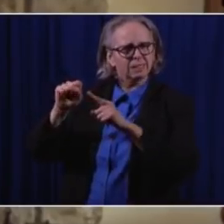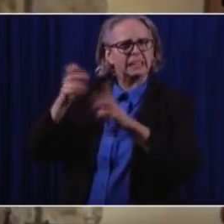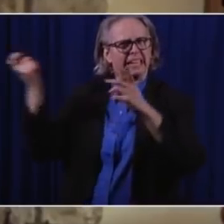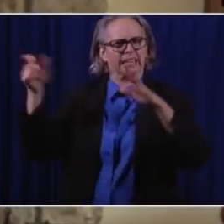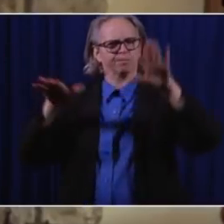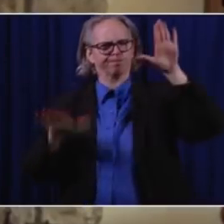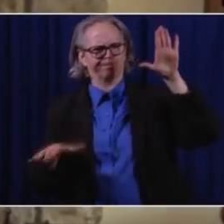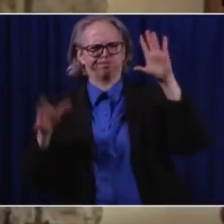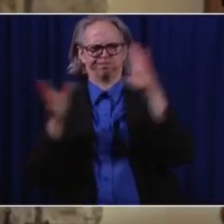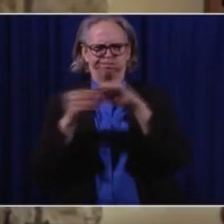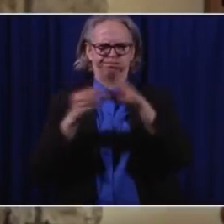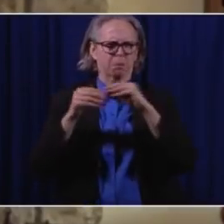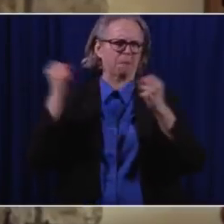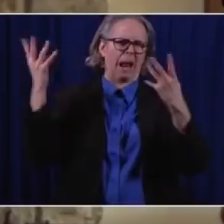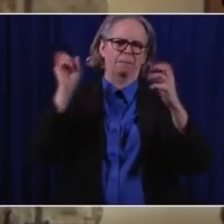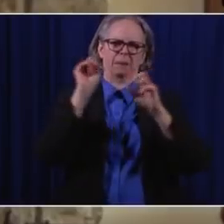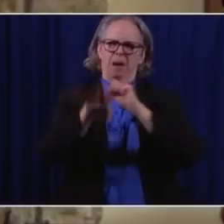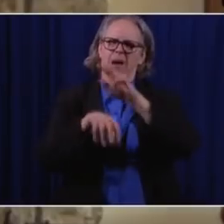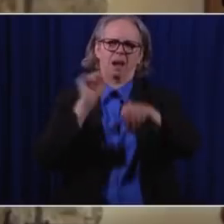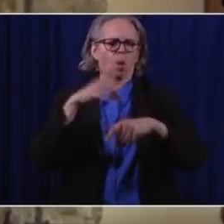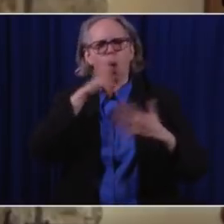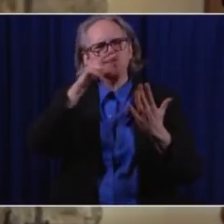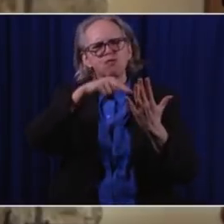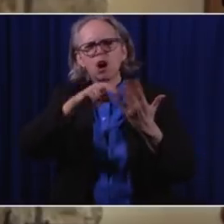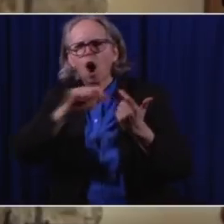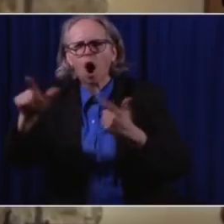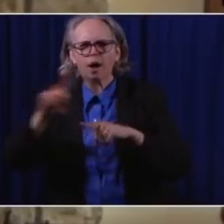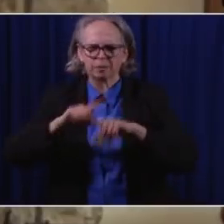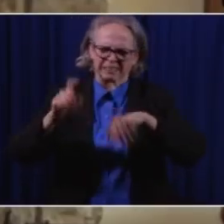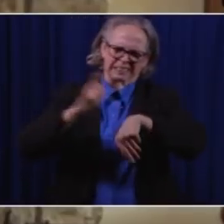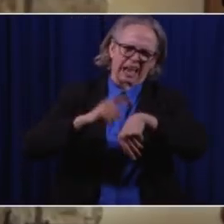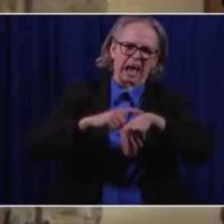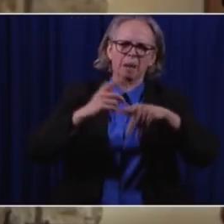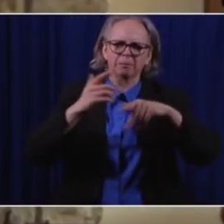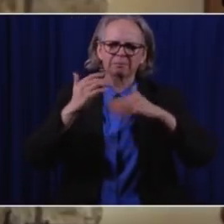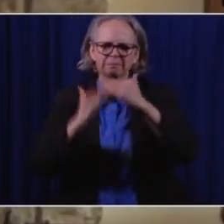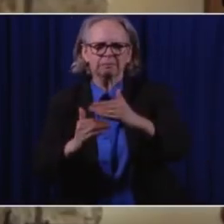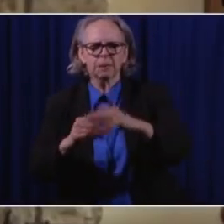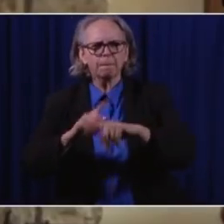read because of time. I may get to those in the future.